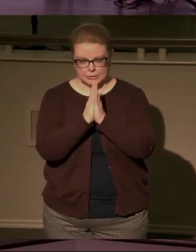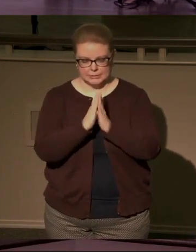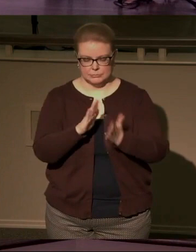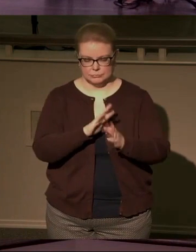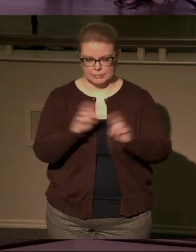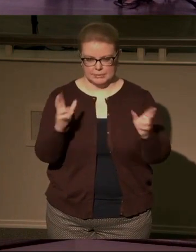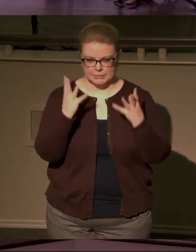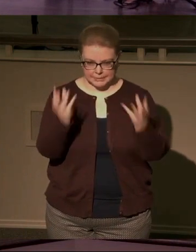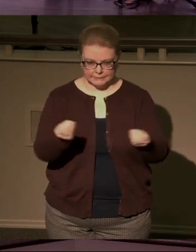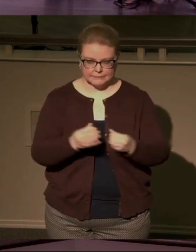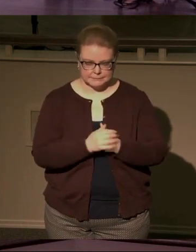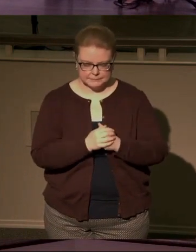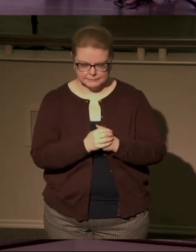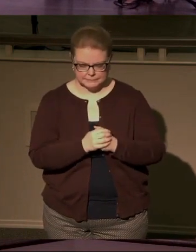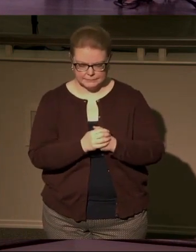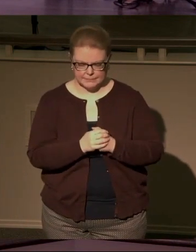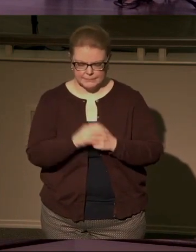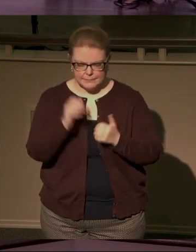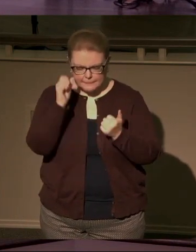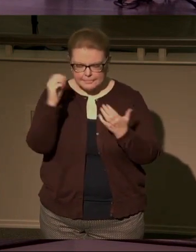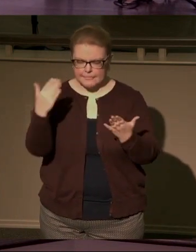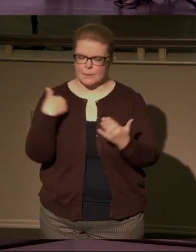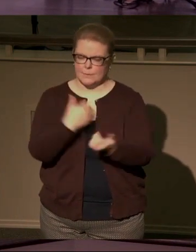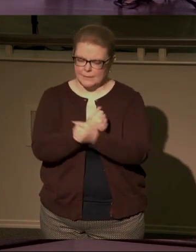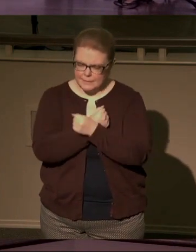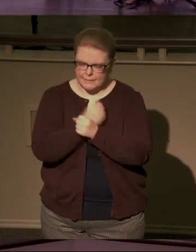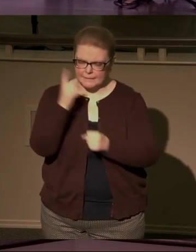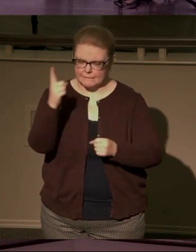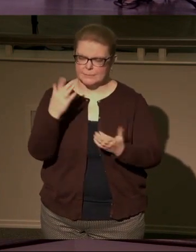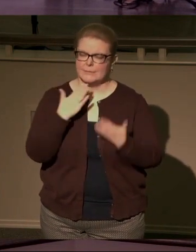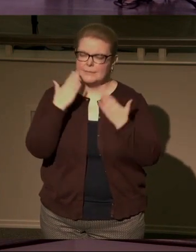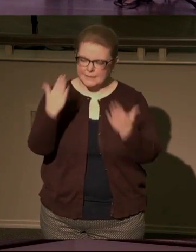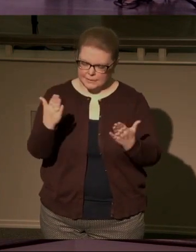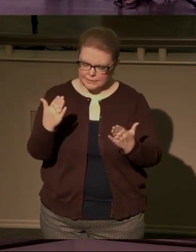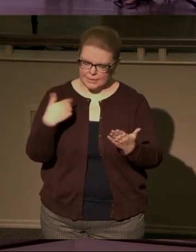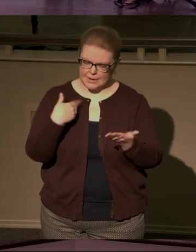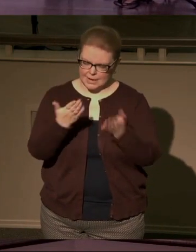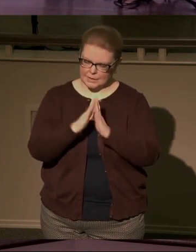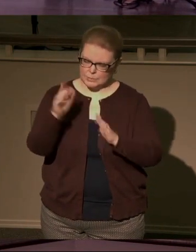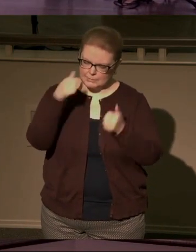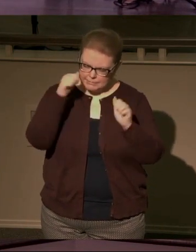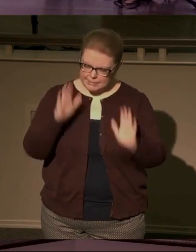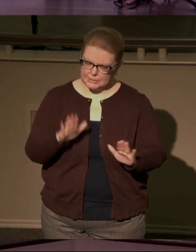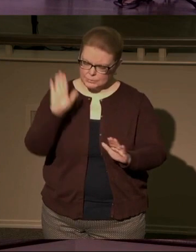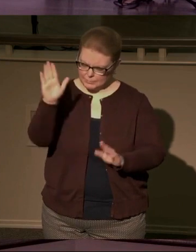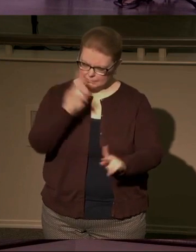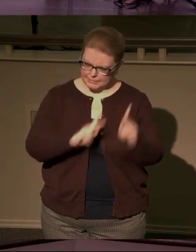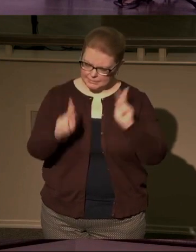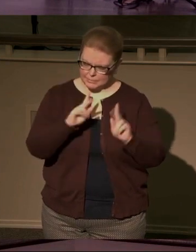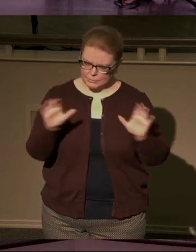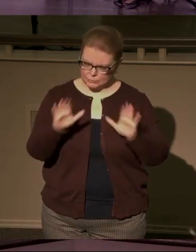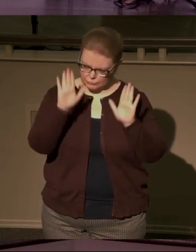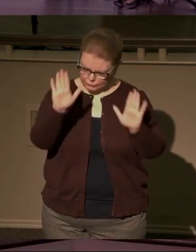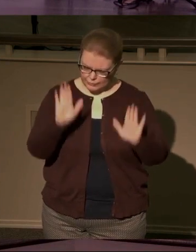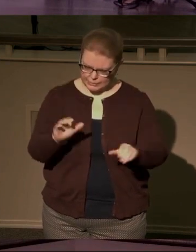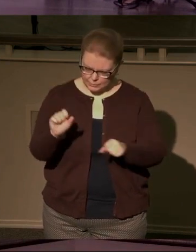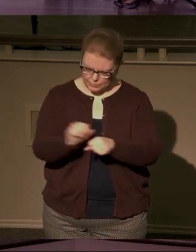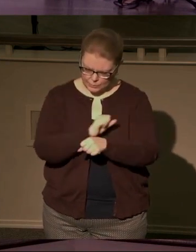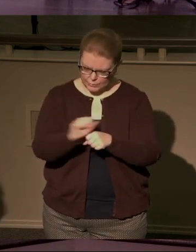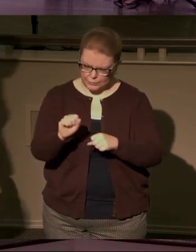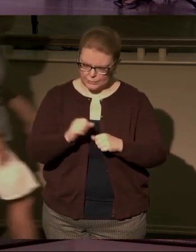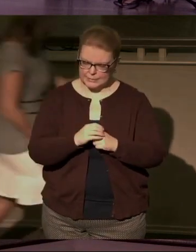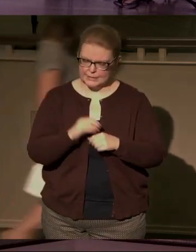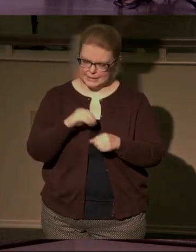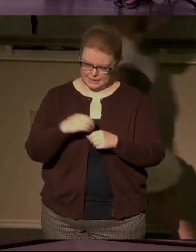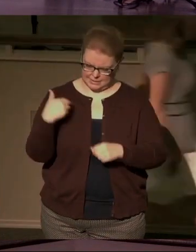dismissed today. Father, we love you and thank you. I ask for your blessings on your people. Do a great work